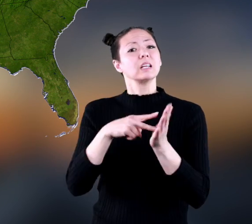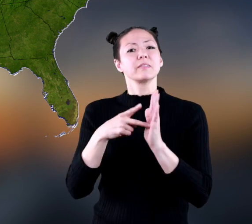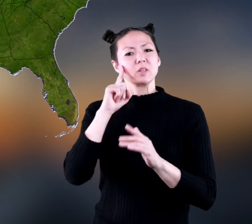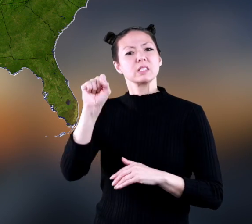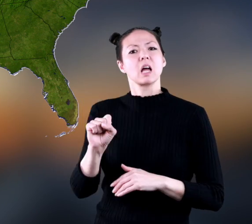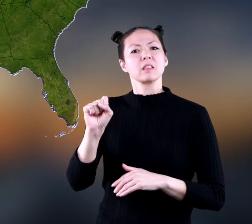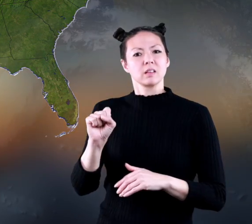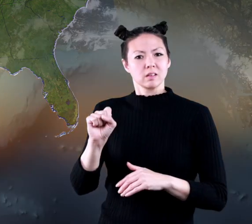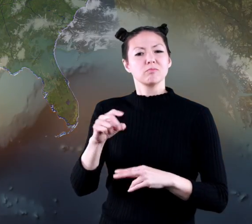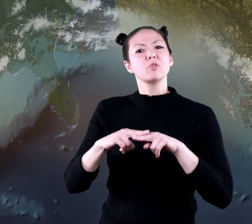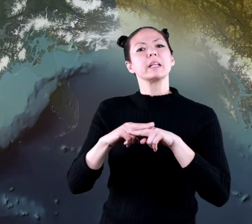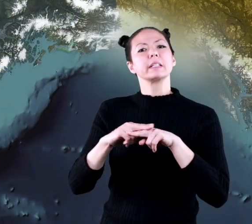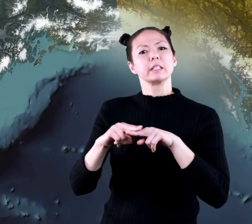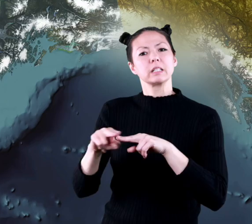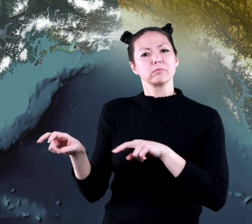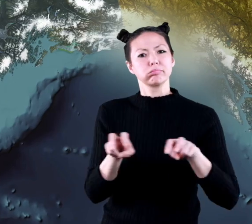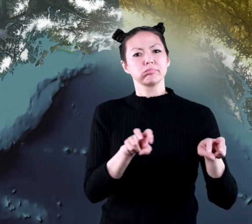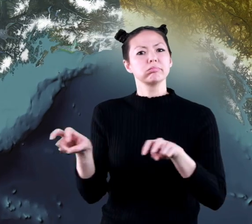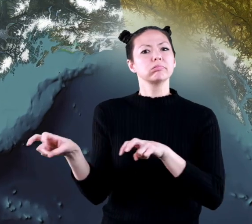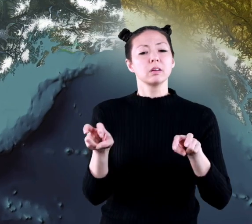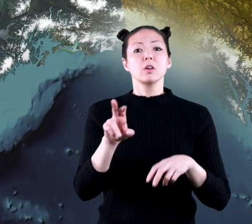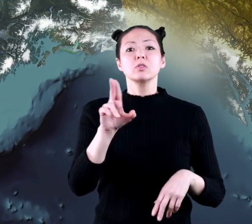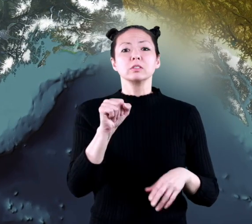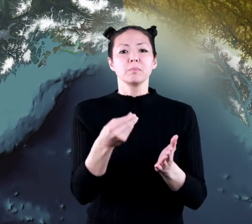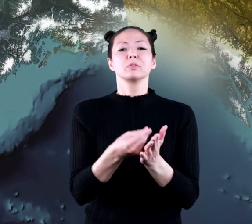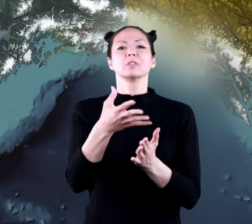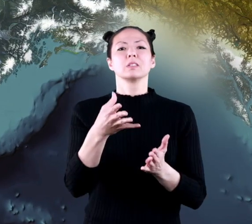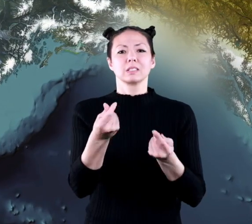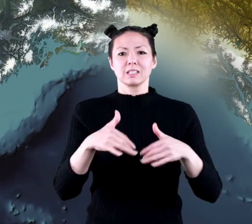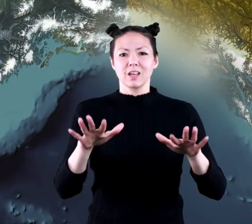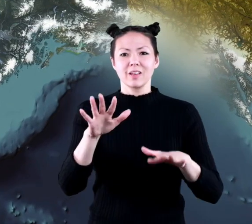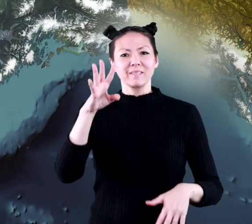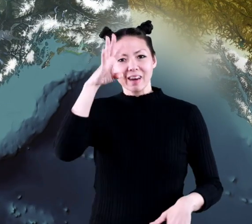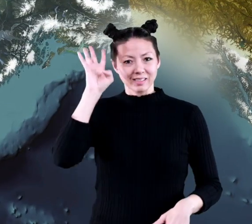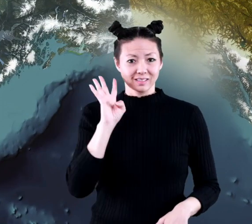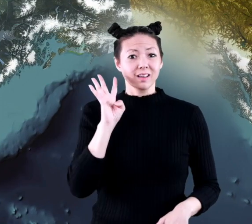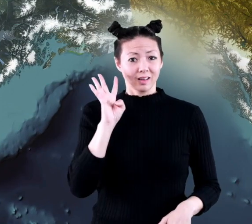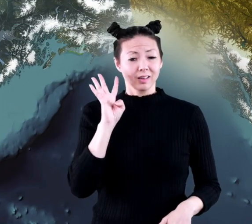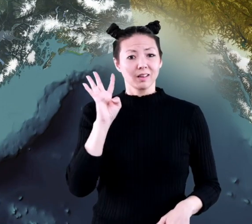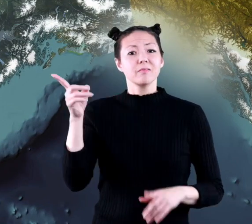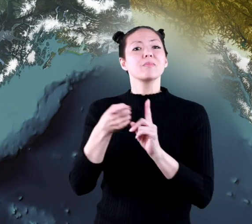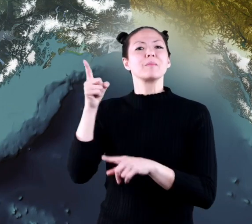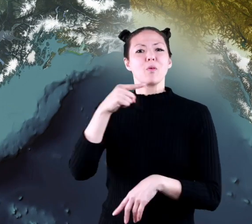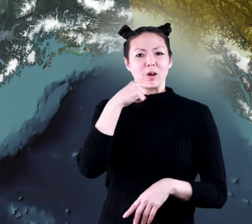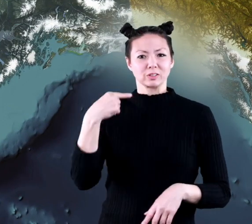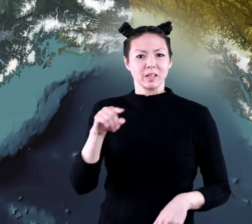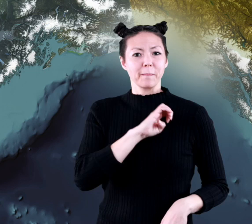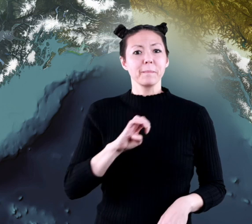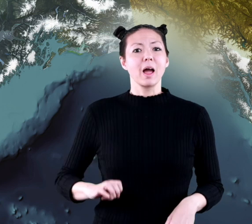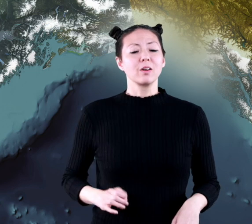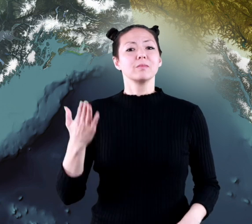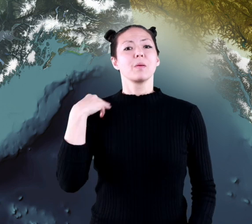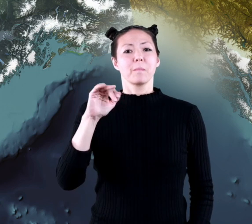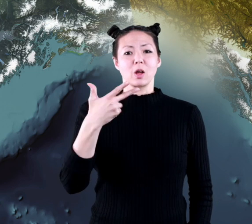southern transcontinental railroad. The United States purchased the territory of Alaska from the Russian Empire on